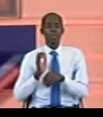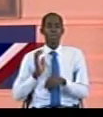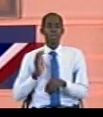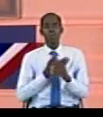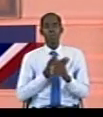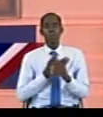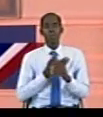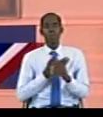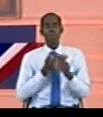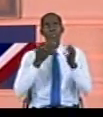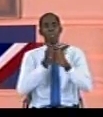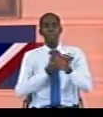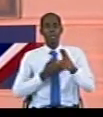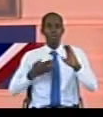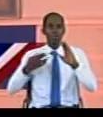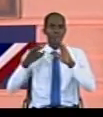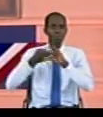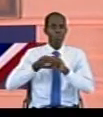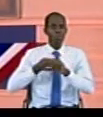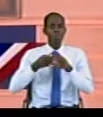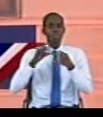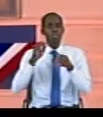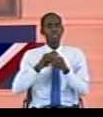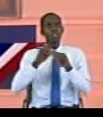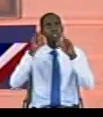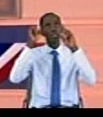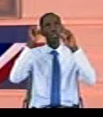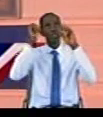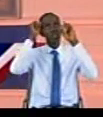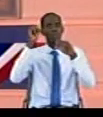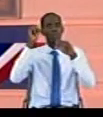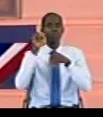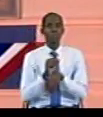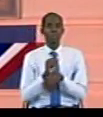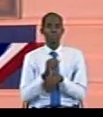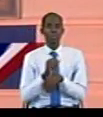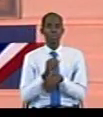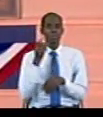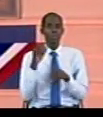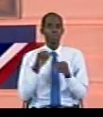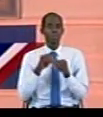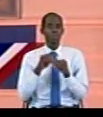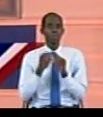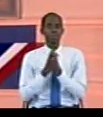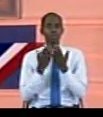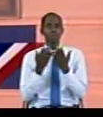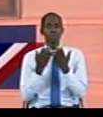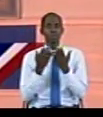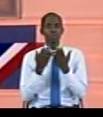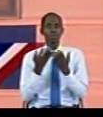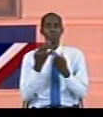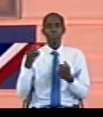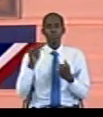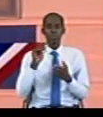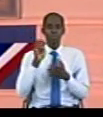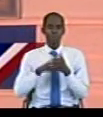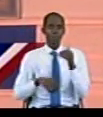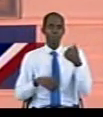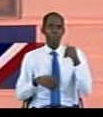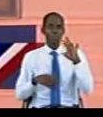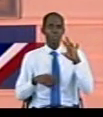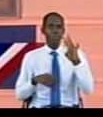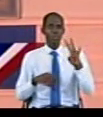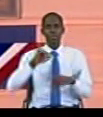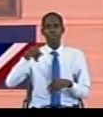service and participation in his work. We're coming to John chapter 17. John chapter